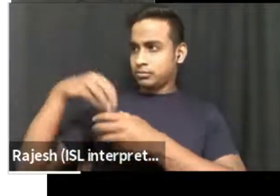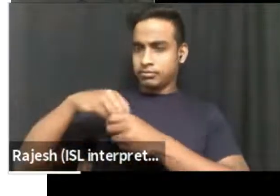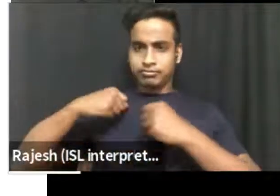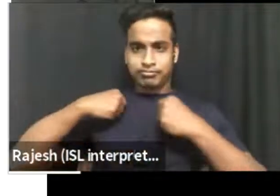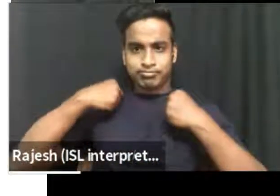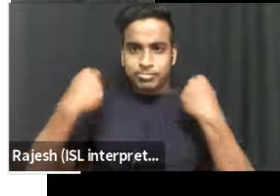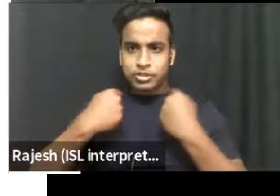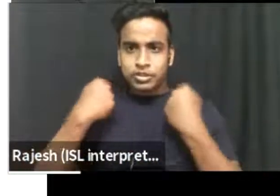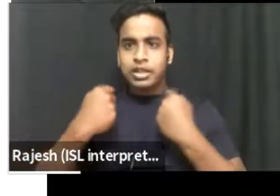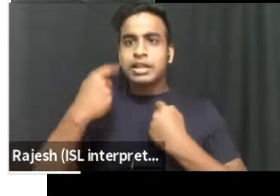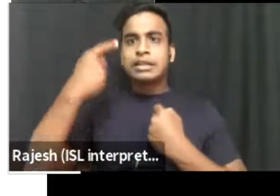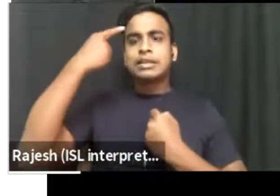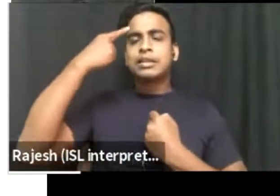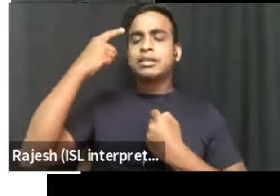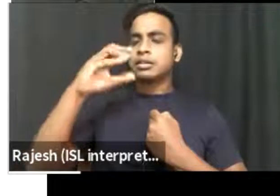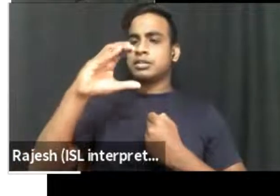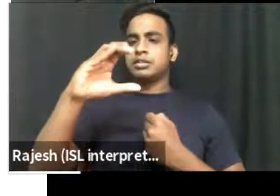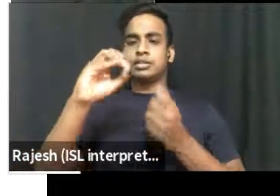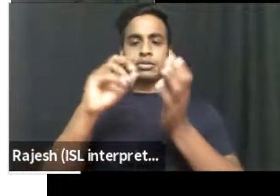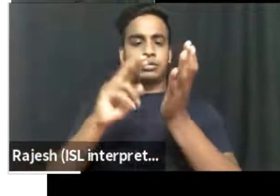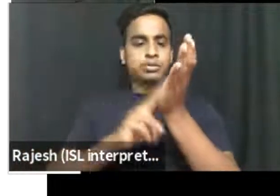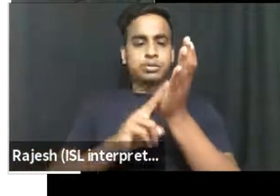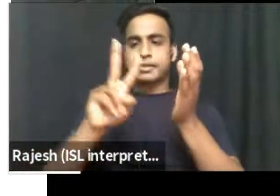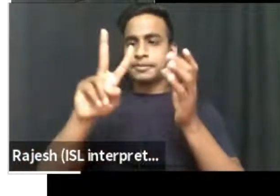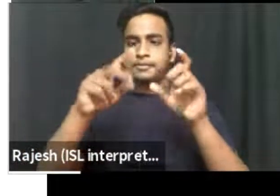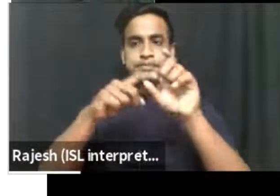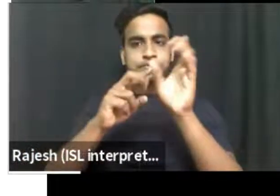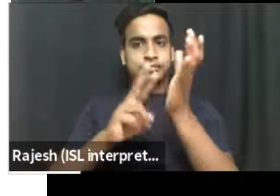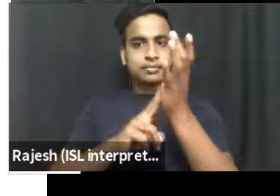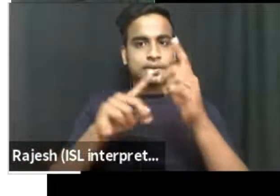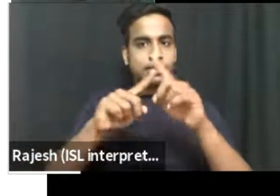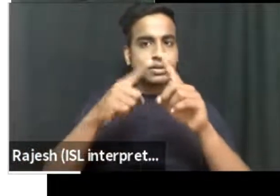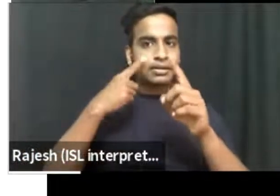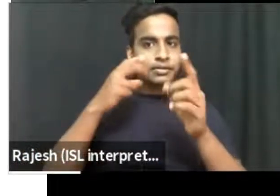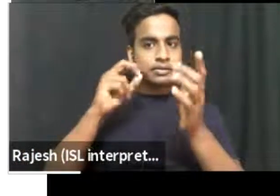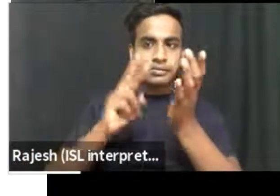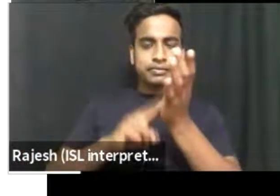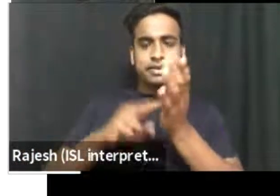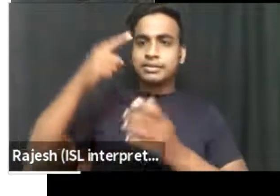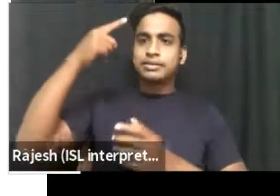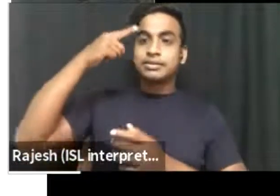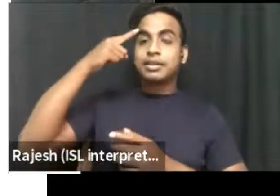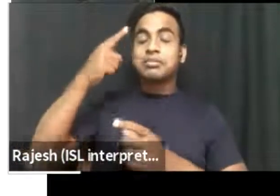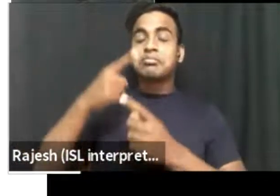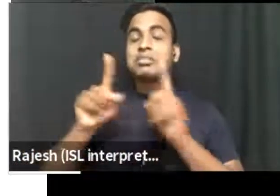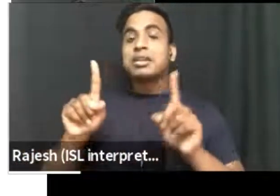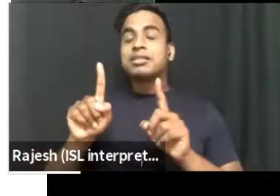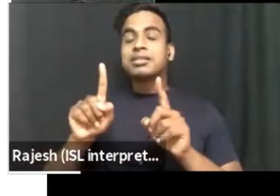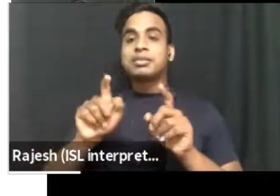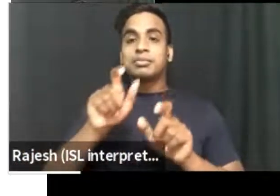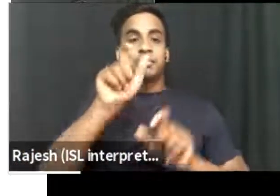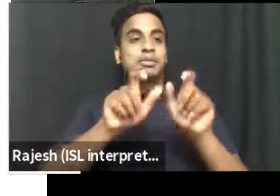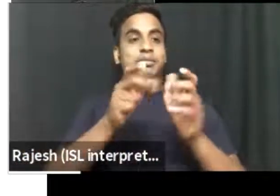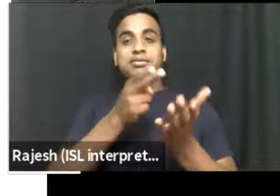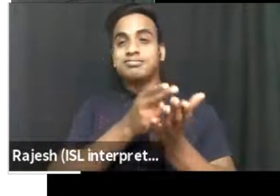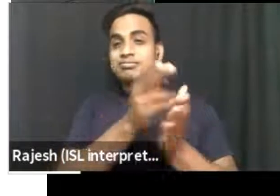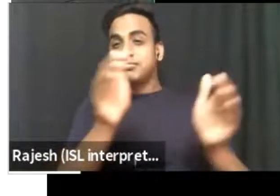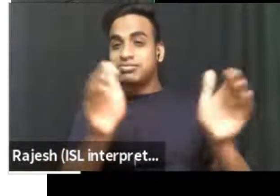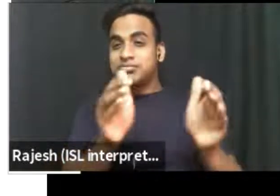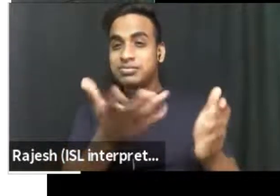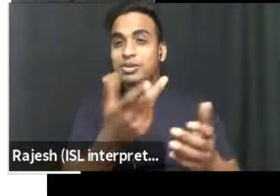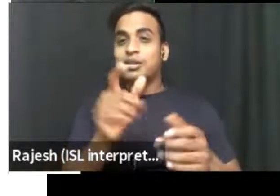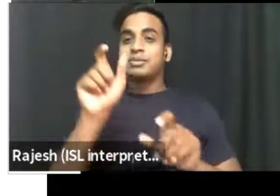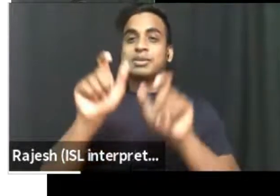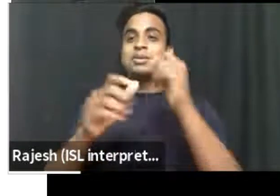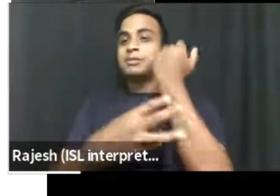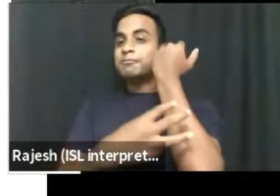on the convention, but not on the other frameworks, because how do people in rural areas, people in extreme poverty scenarios, how do